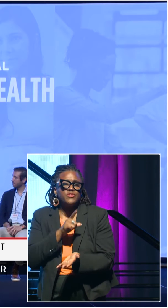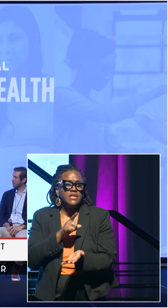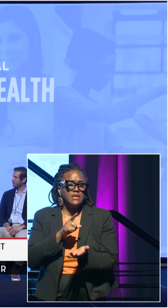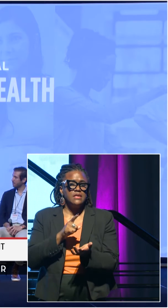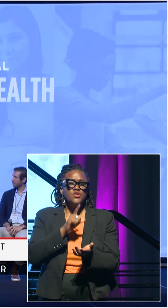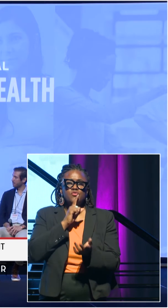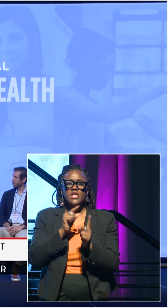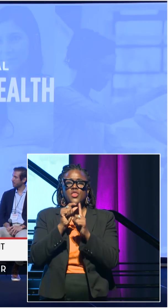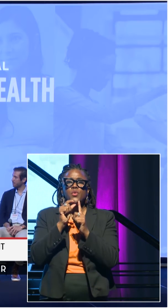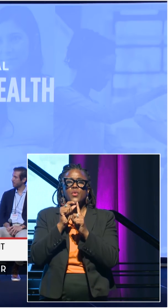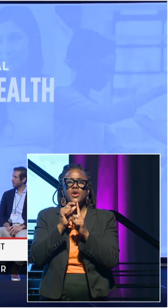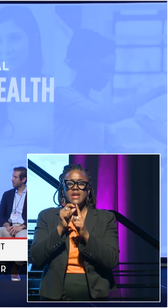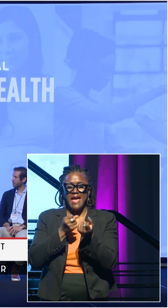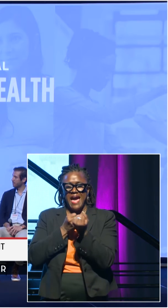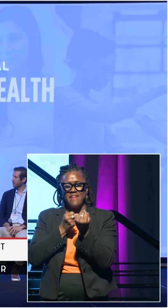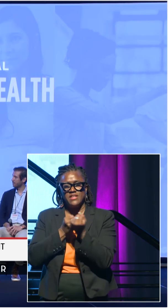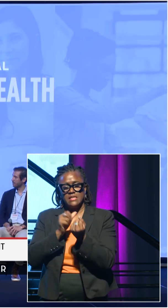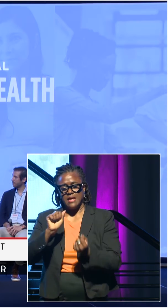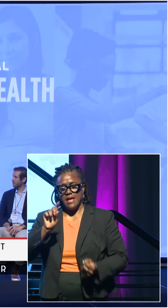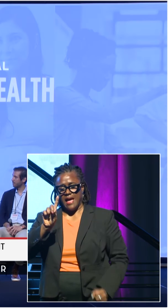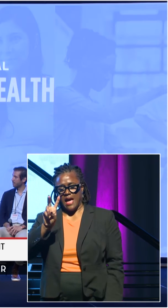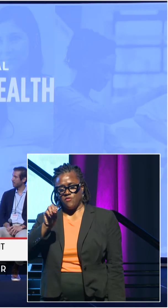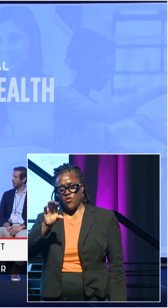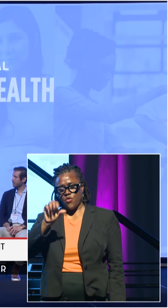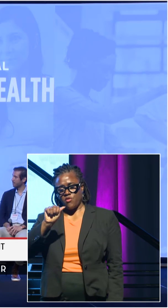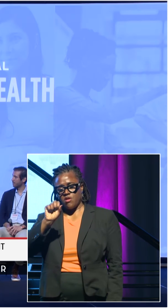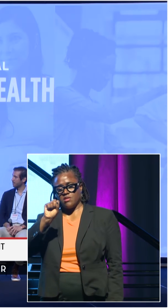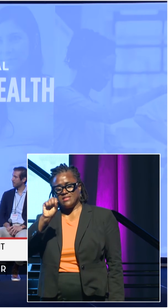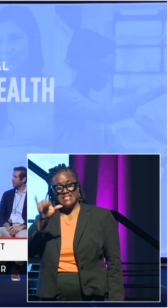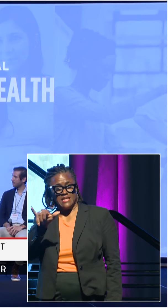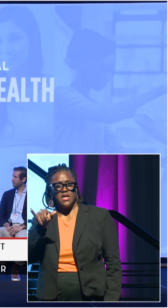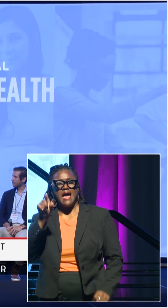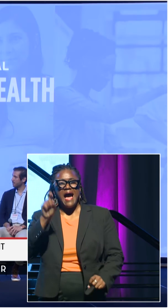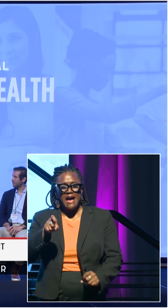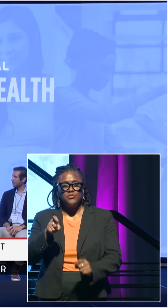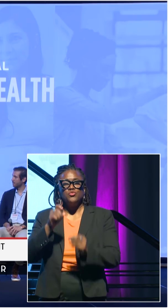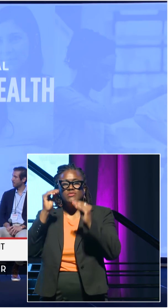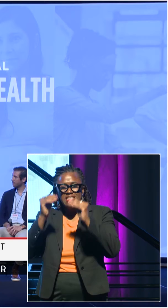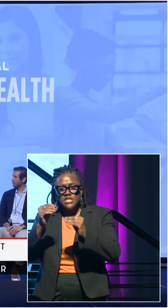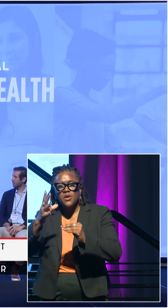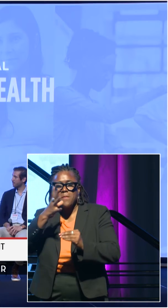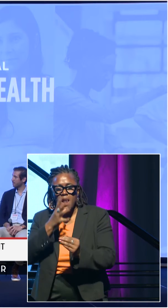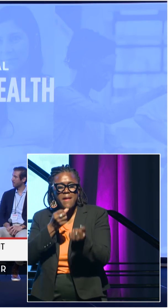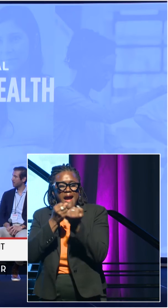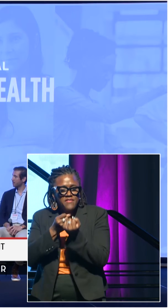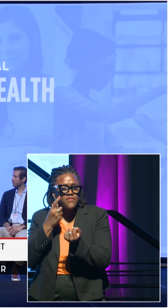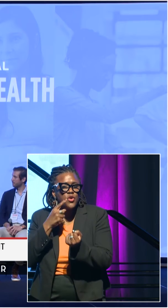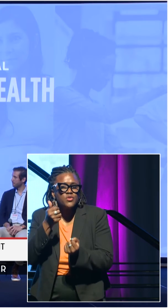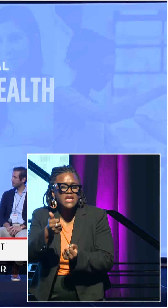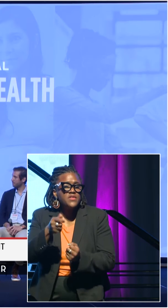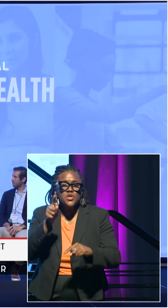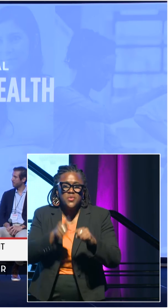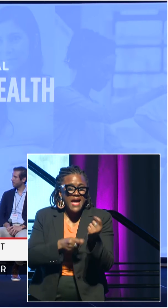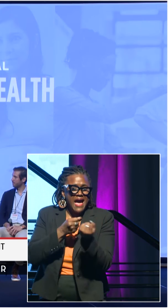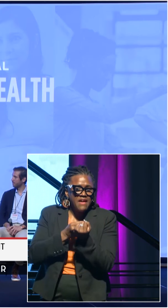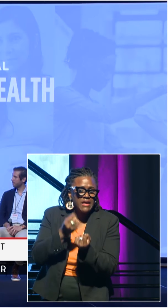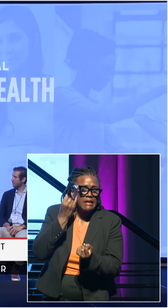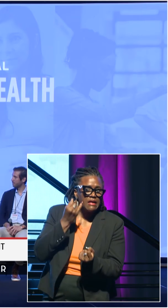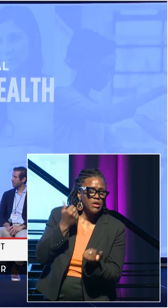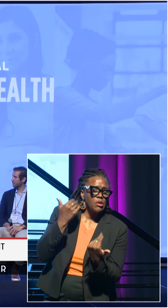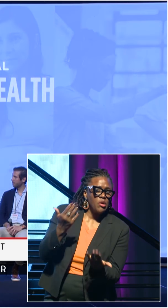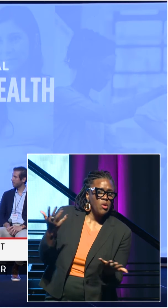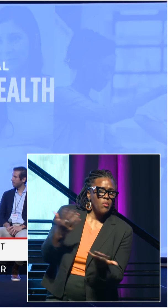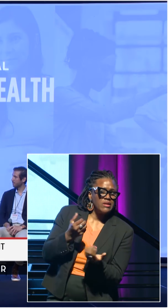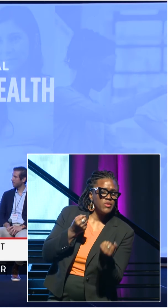keeps coming up for me is advocacy. We have to teach our moms, you have to advocate for yourself, but you can't advocate for yourself if you don't know what you should